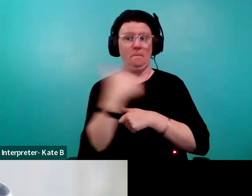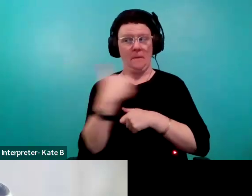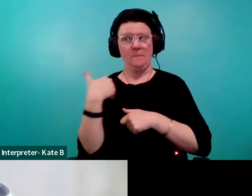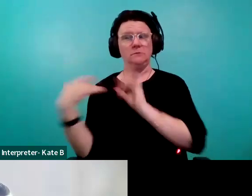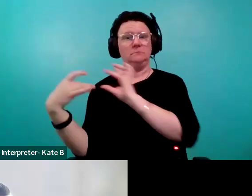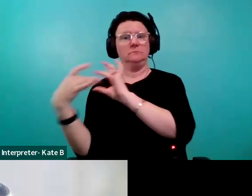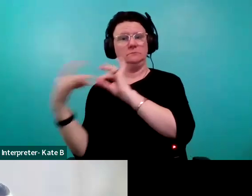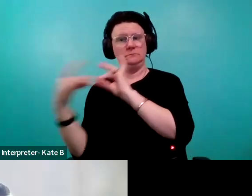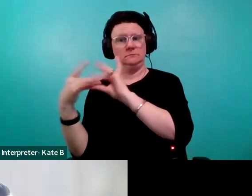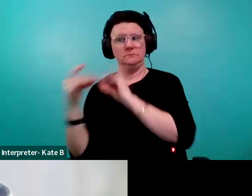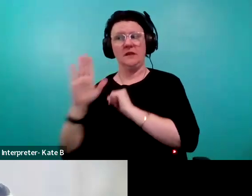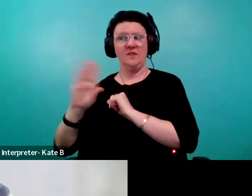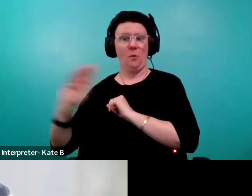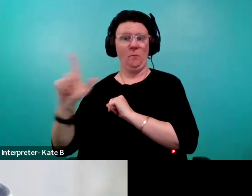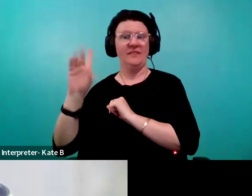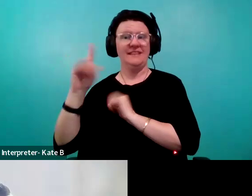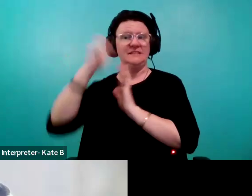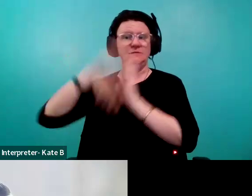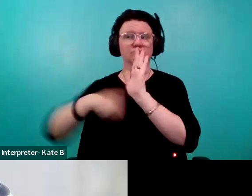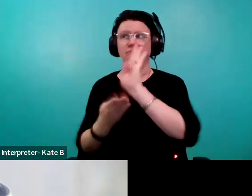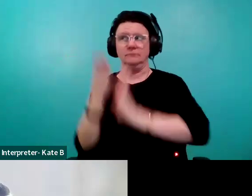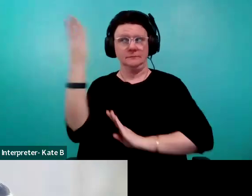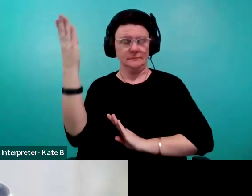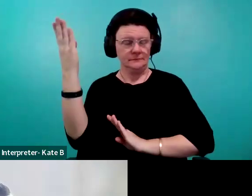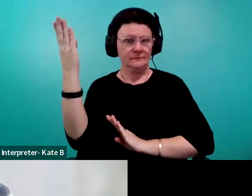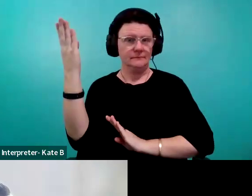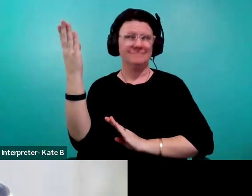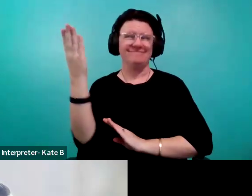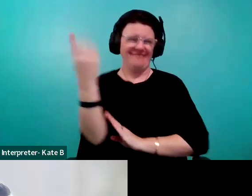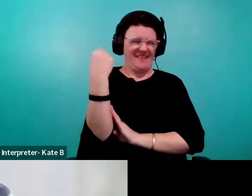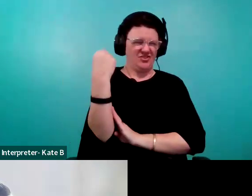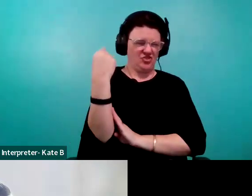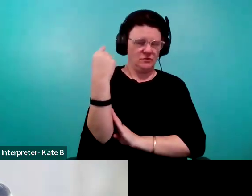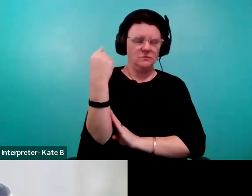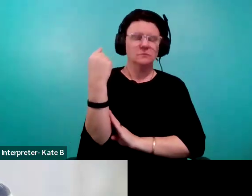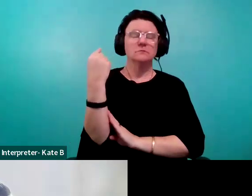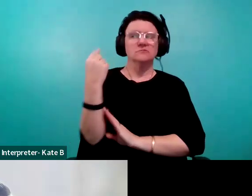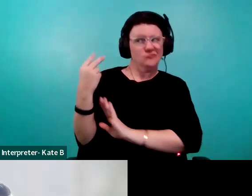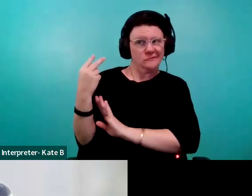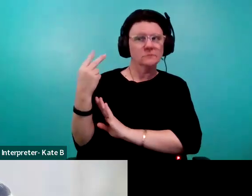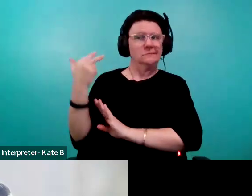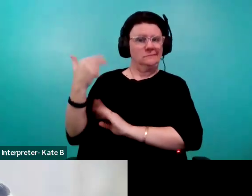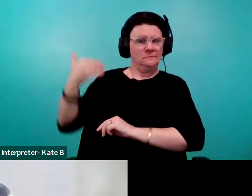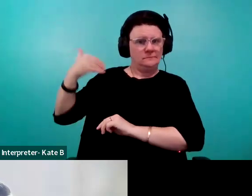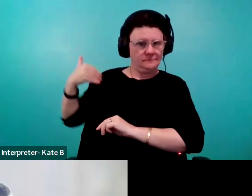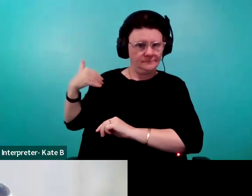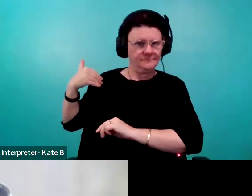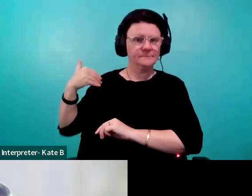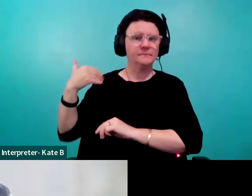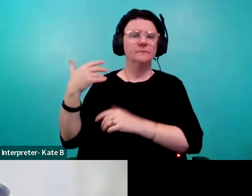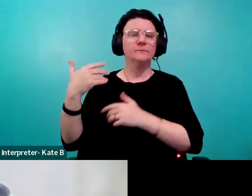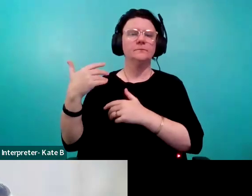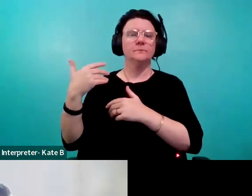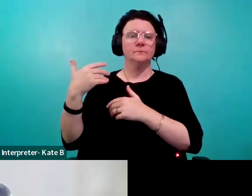comment about some bills that they had initiated last session, and even the session before that,